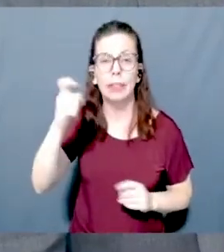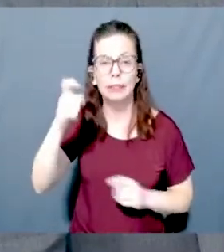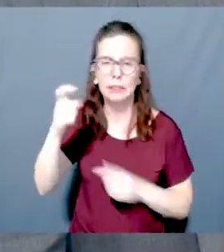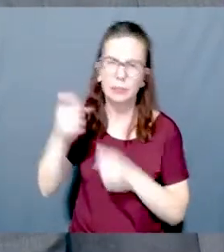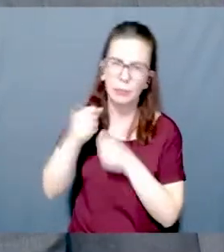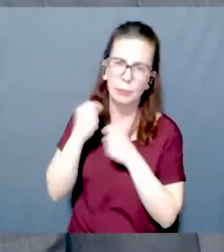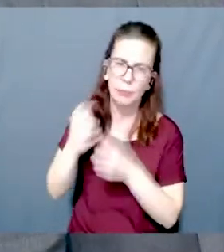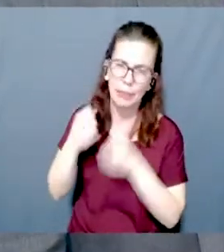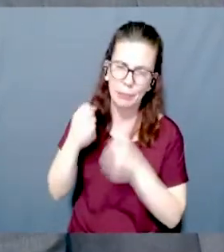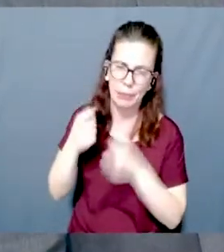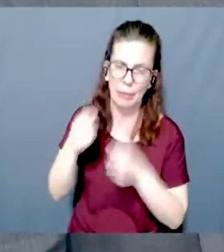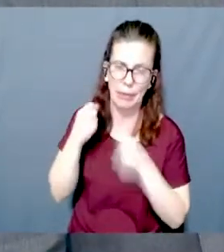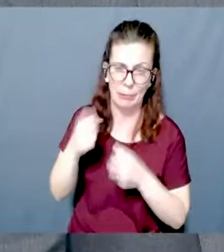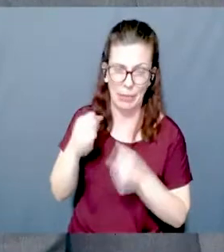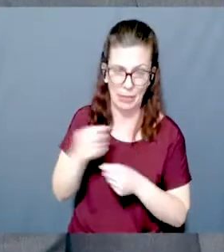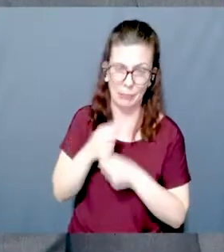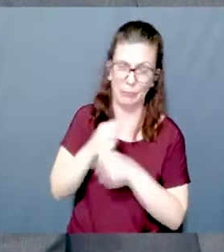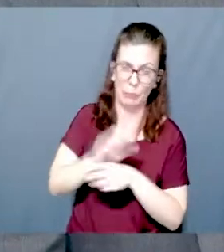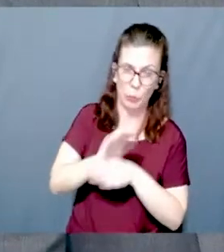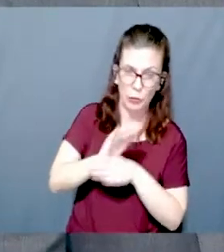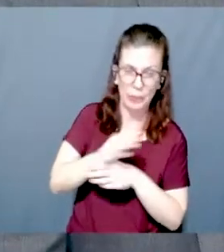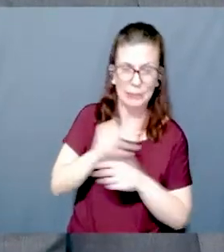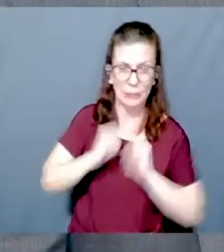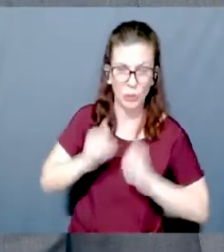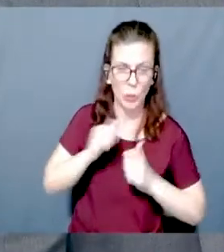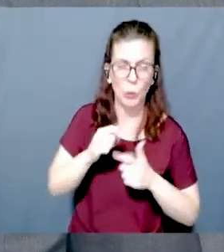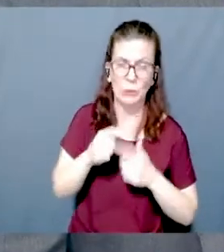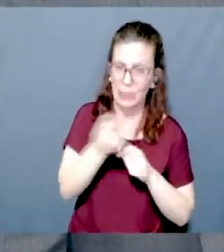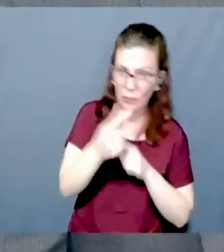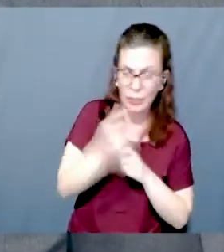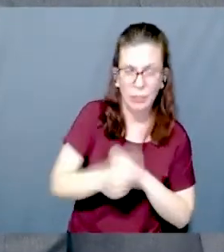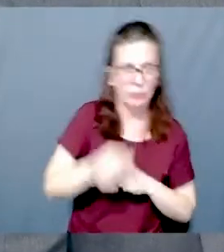a year. Amazon Studios producing hundreds of productions a year. And the